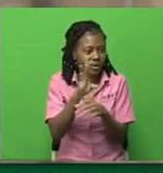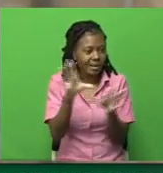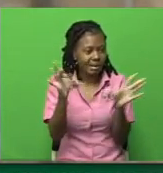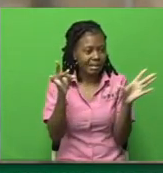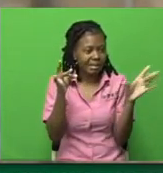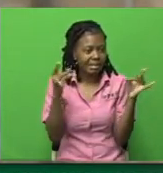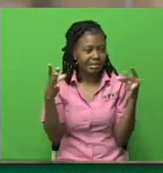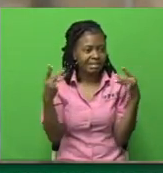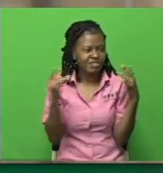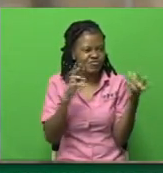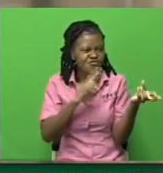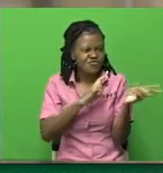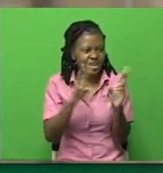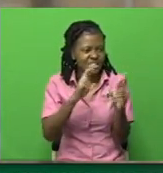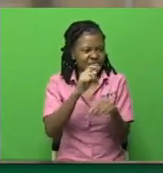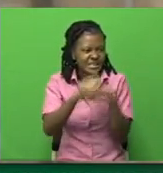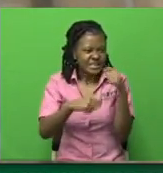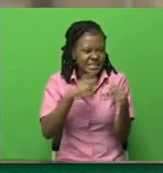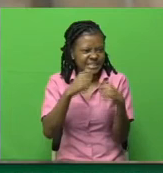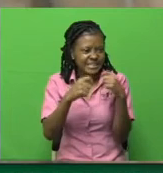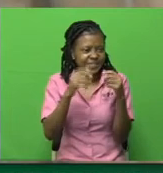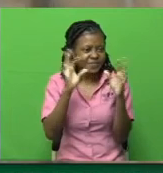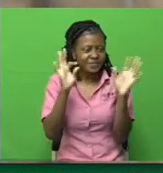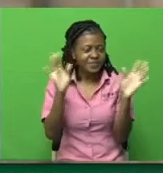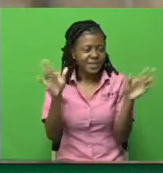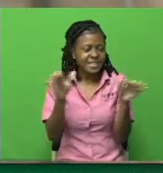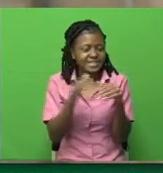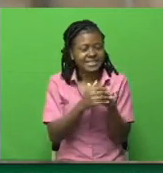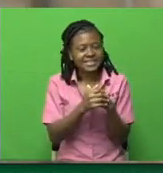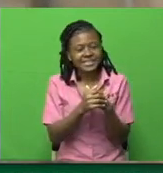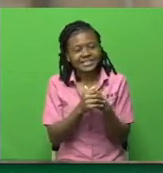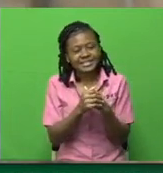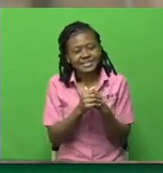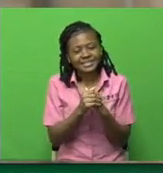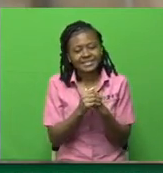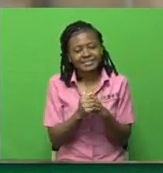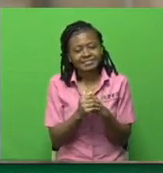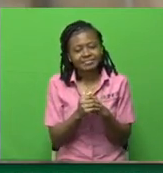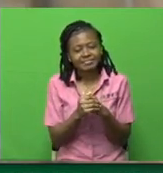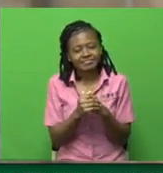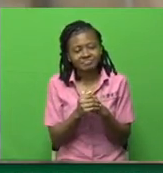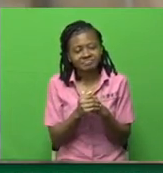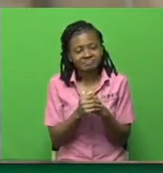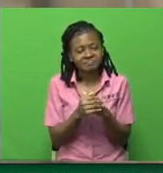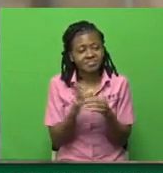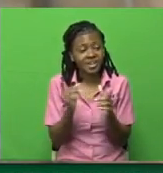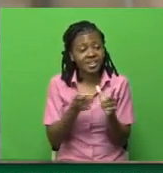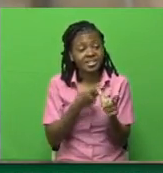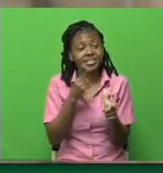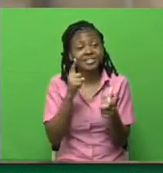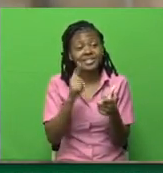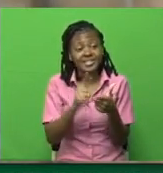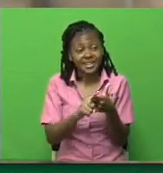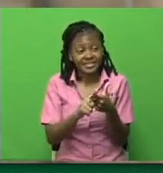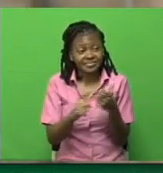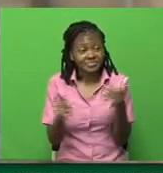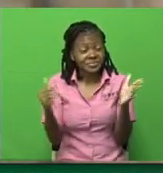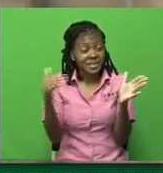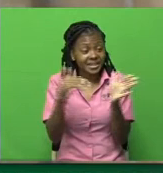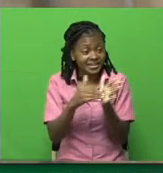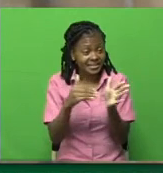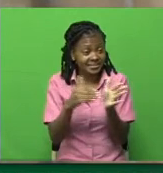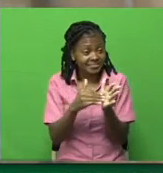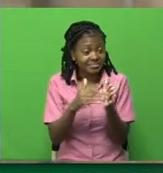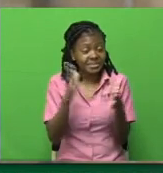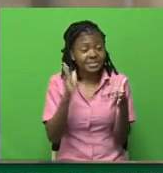his table ready to dine upon the fly then came out to his door again and merrily they sing